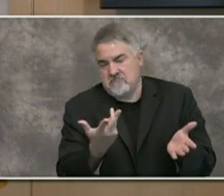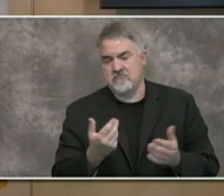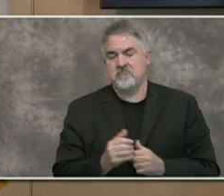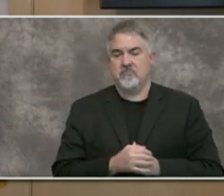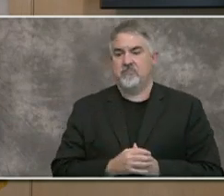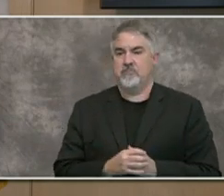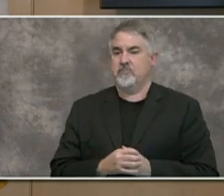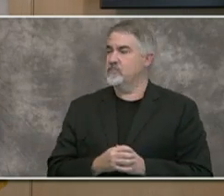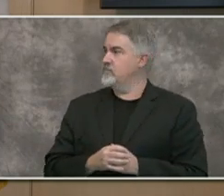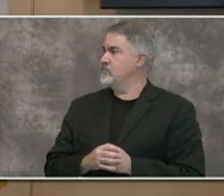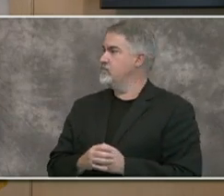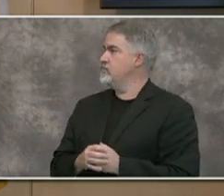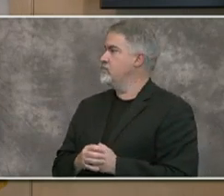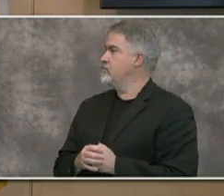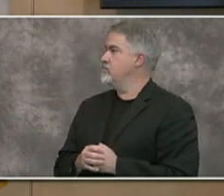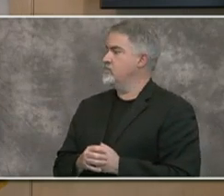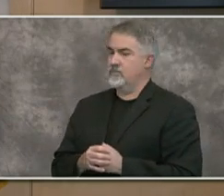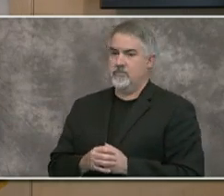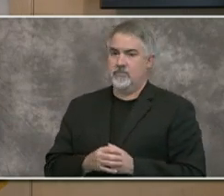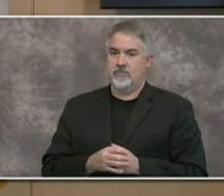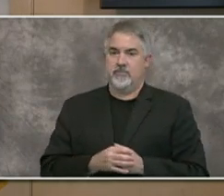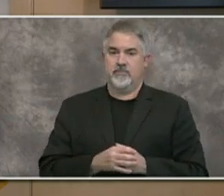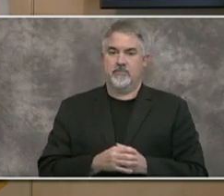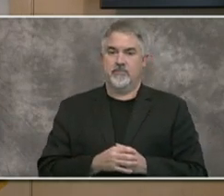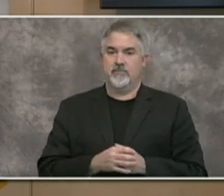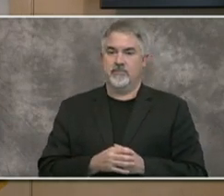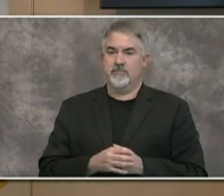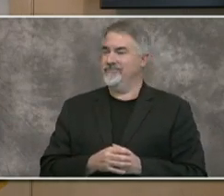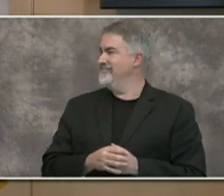another question? Oh, I should have taken this off. Sorry.